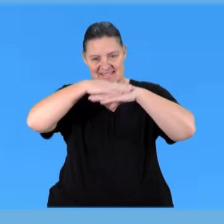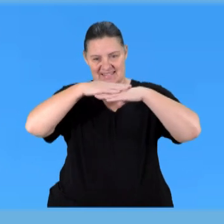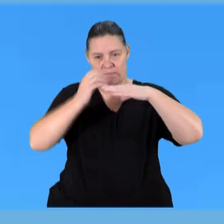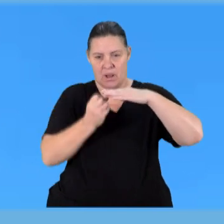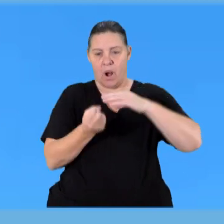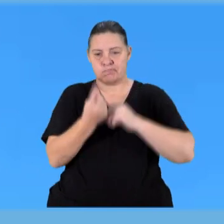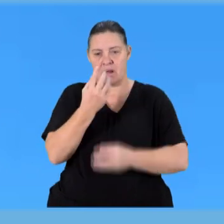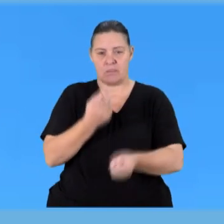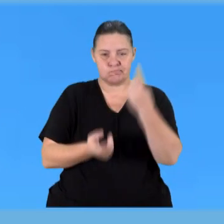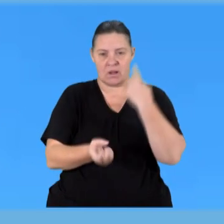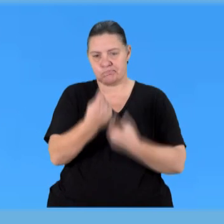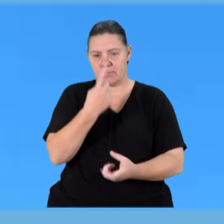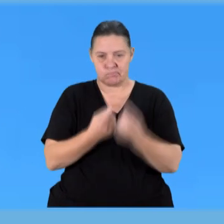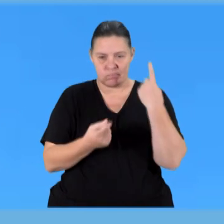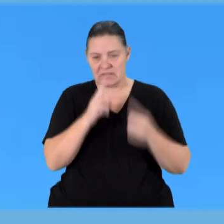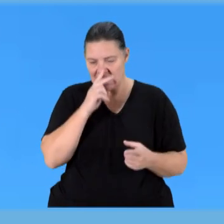liquid.